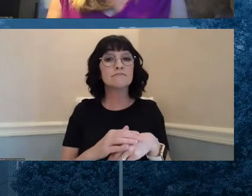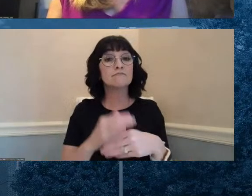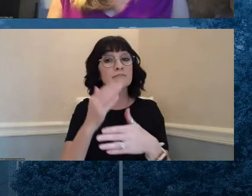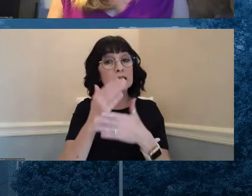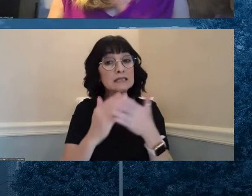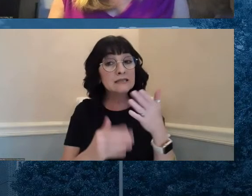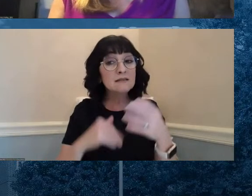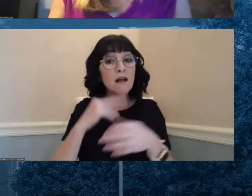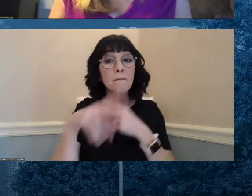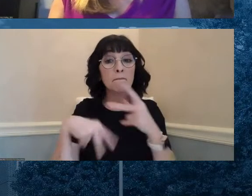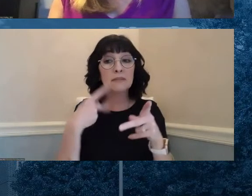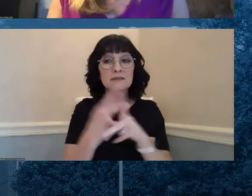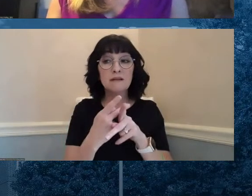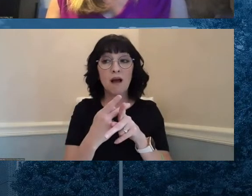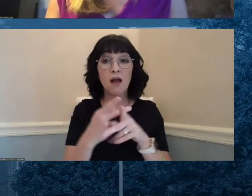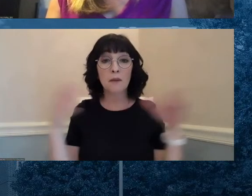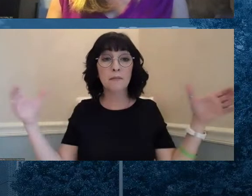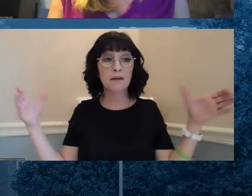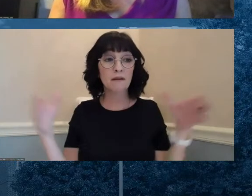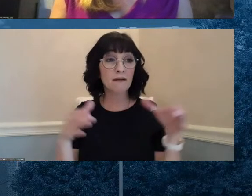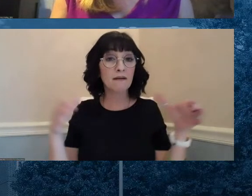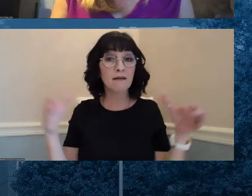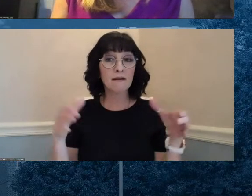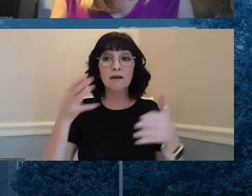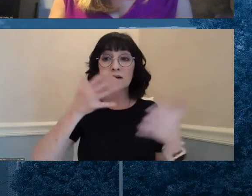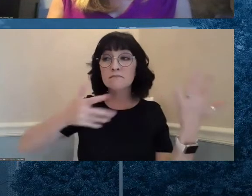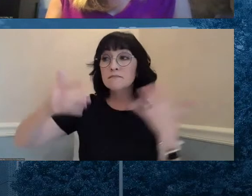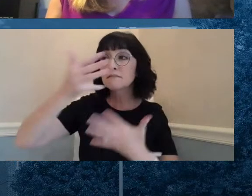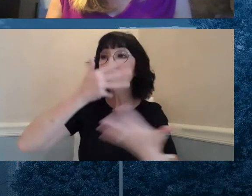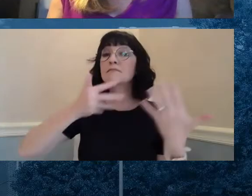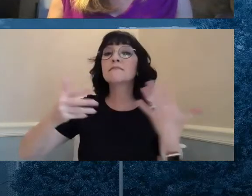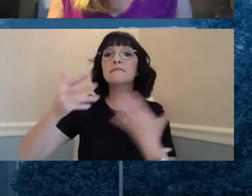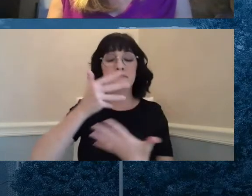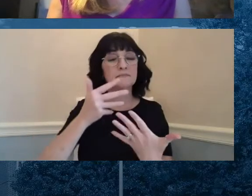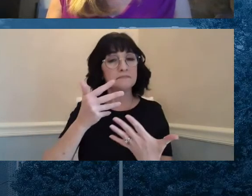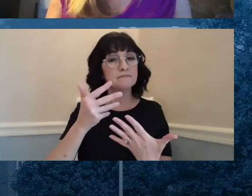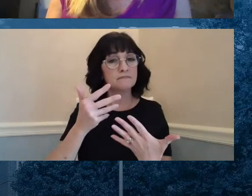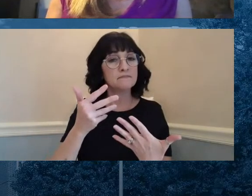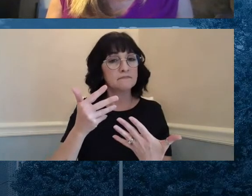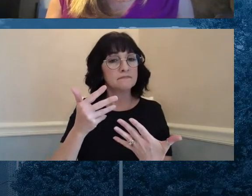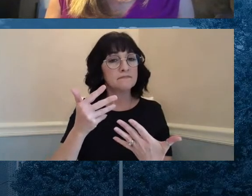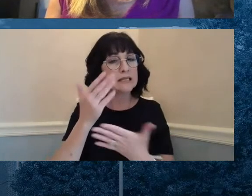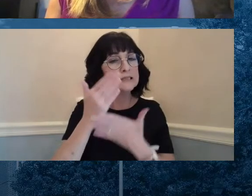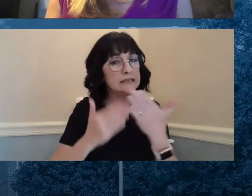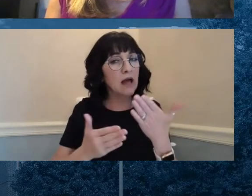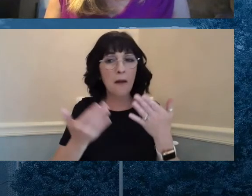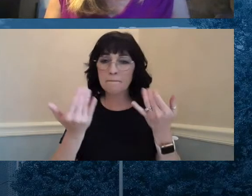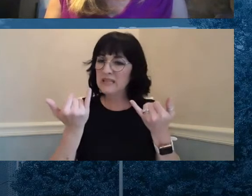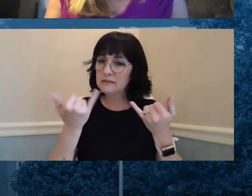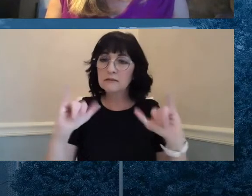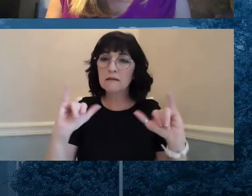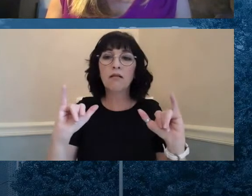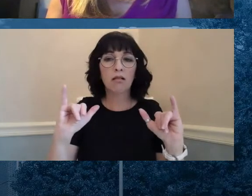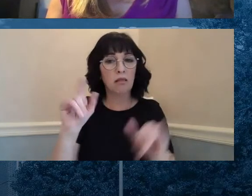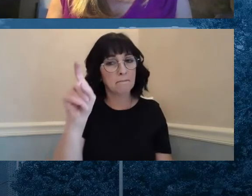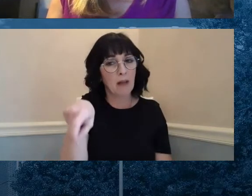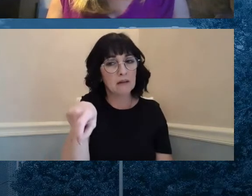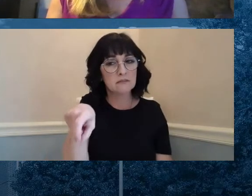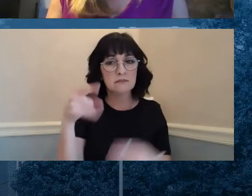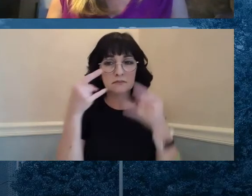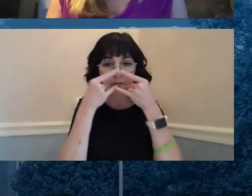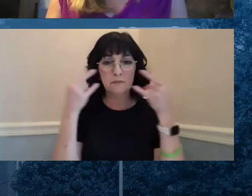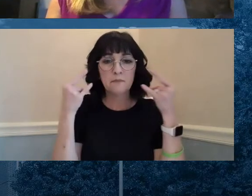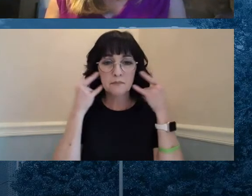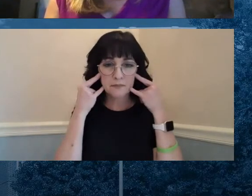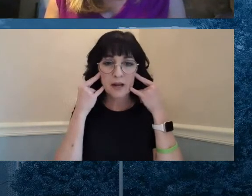they're vaccinated or not, still are going to need to be wearing masks. And again, this guidance really pertains to those who have